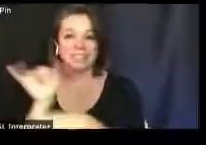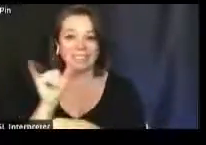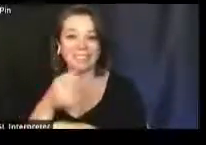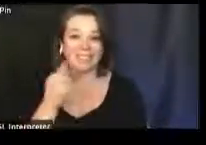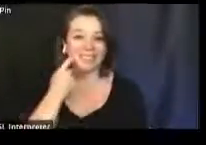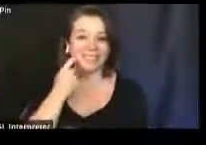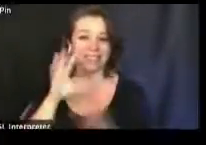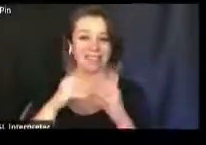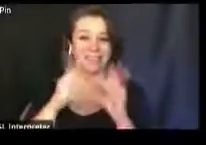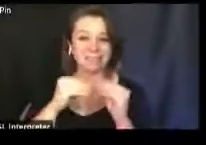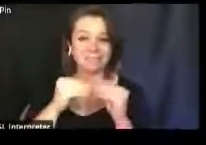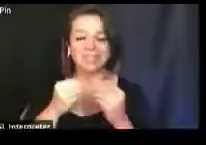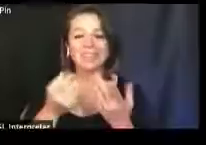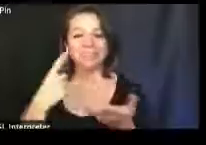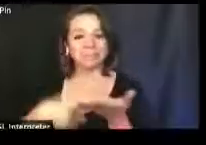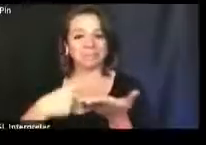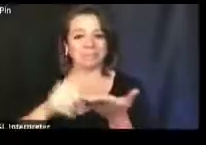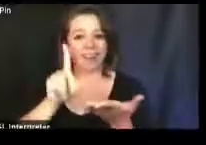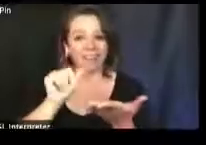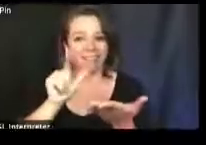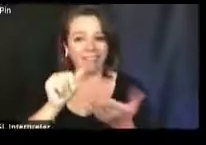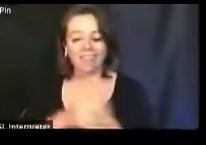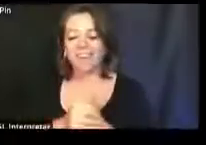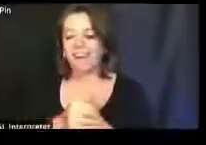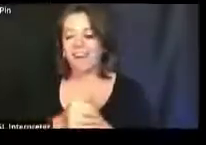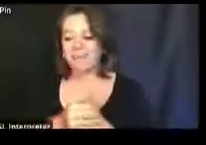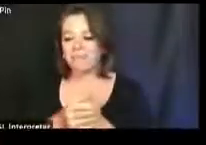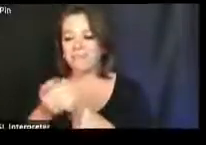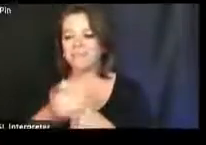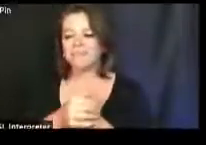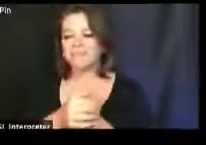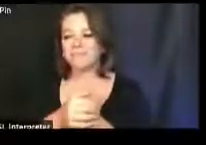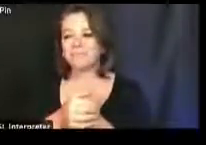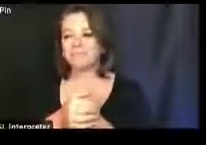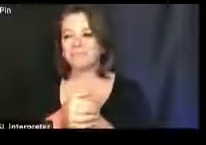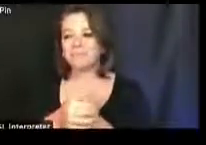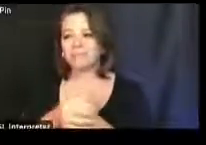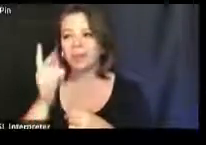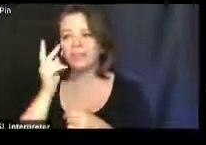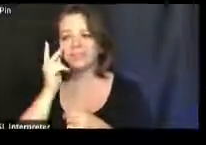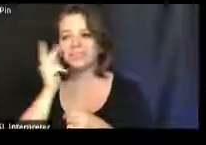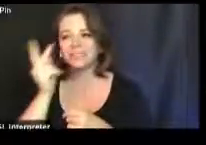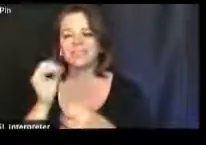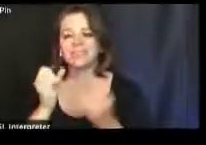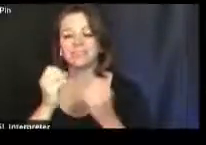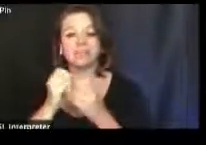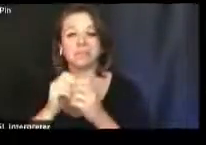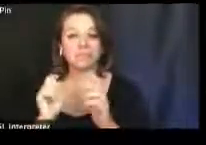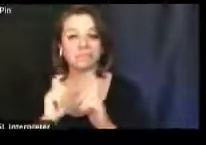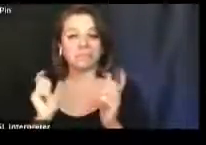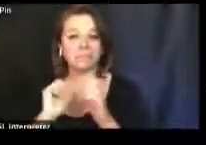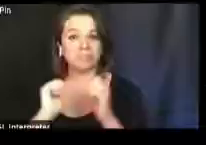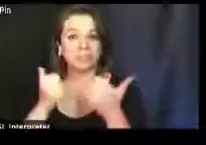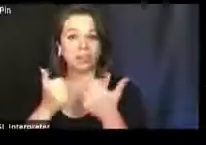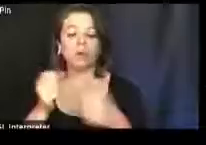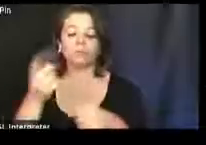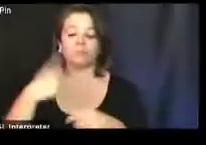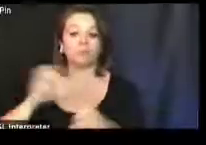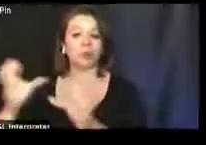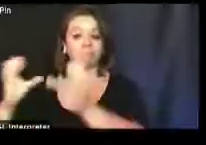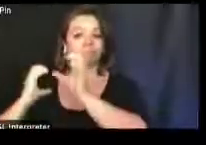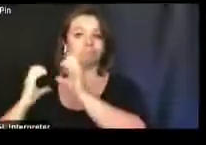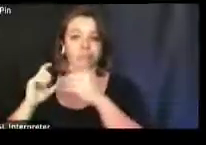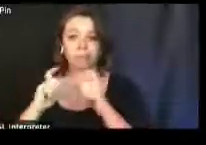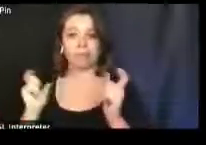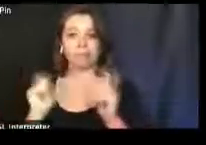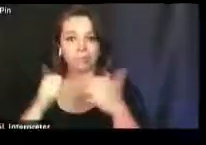were in LA. We've been told that the great challenge of redistricting in California begins with the